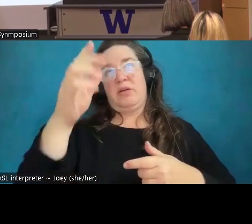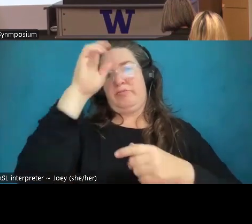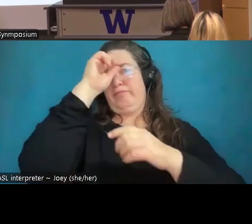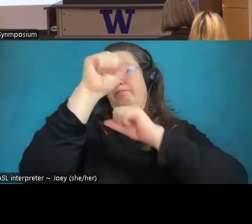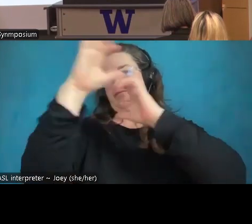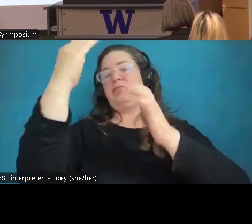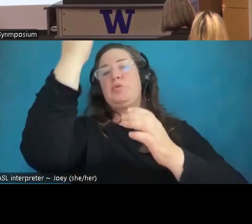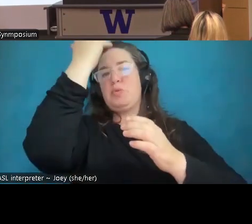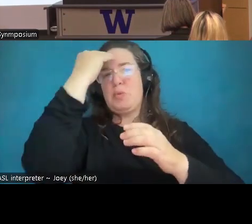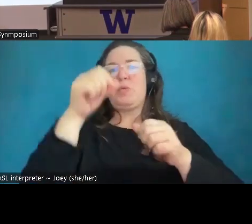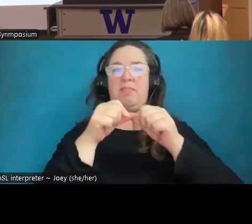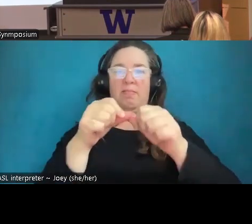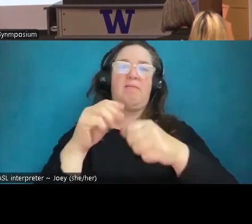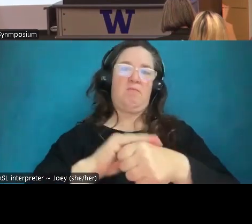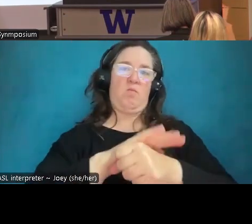ahead.